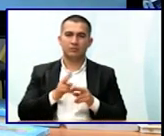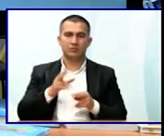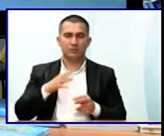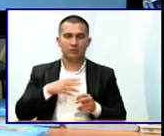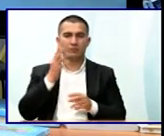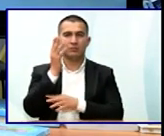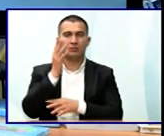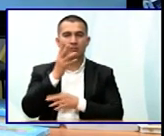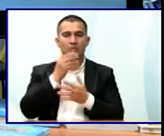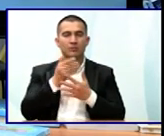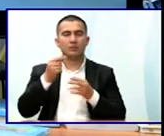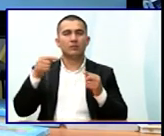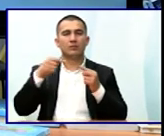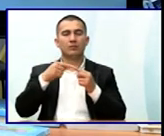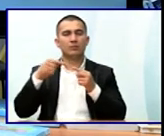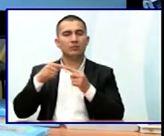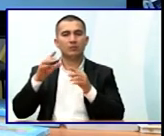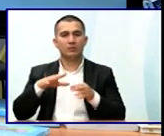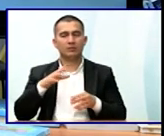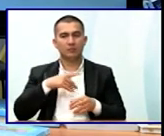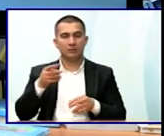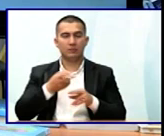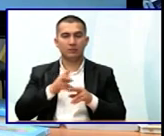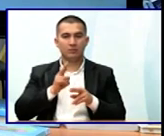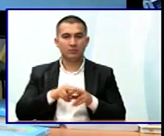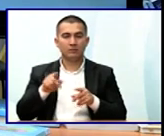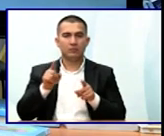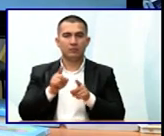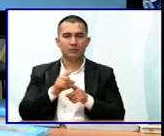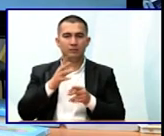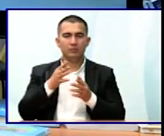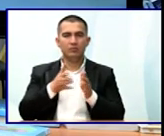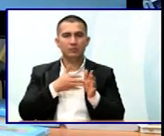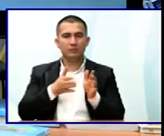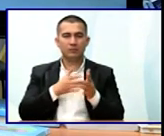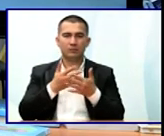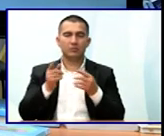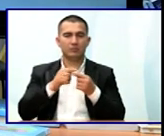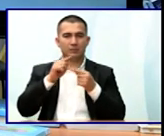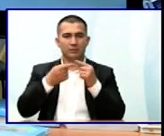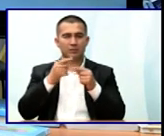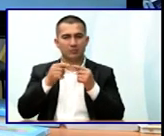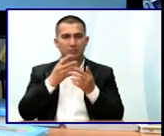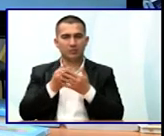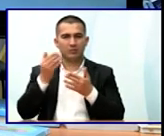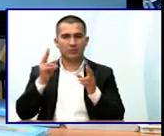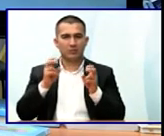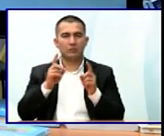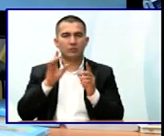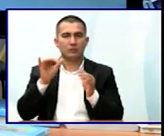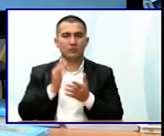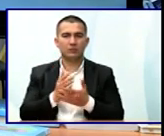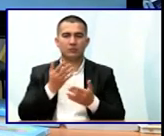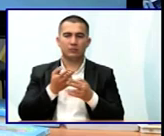va qalamcha o'rnatilgan joyga maxsus mumsimon modda suriladi yoki